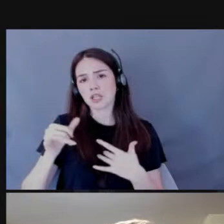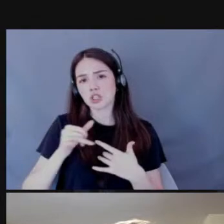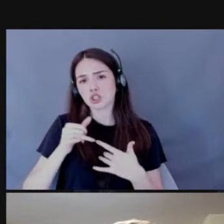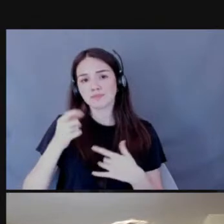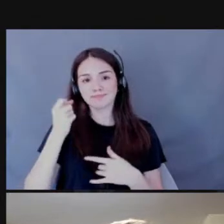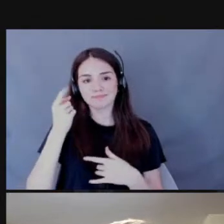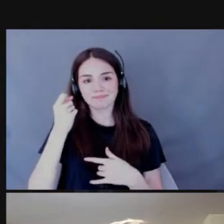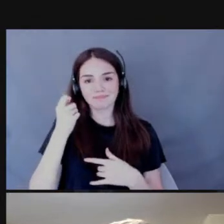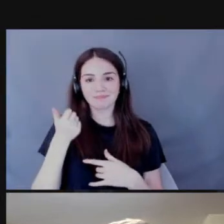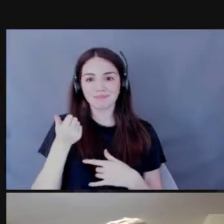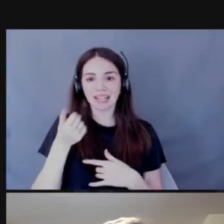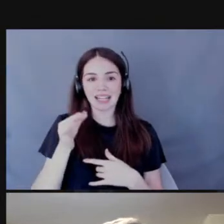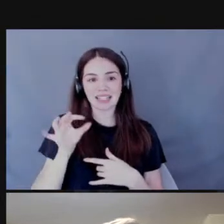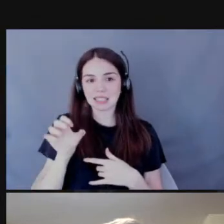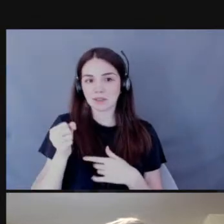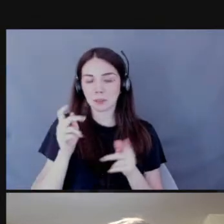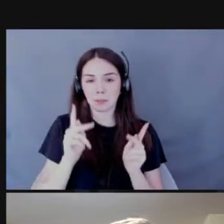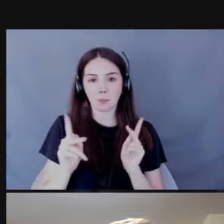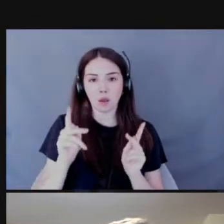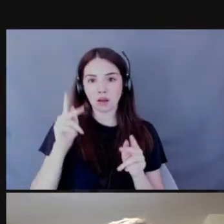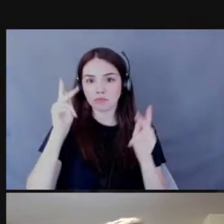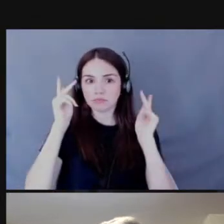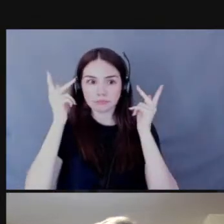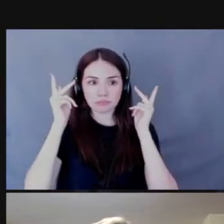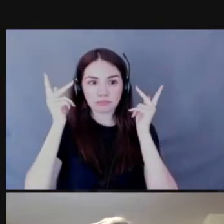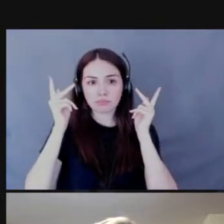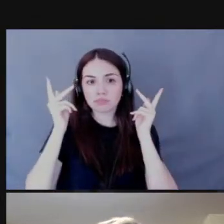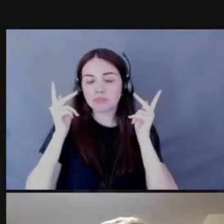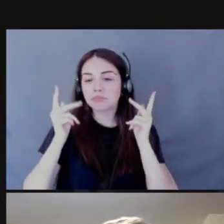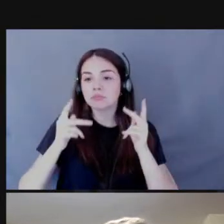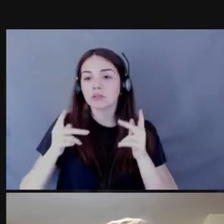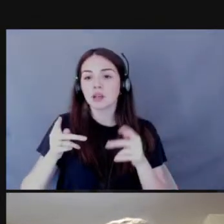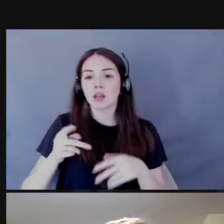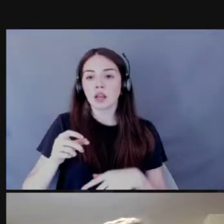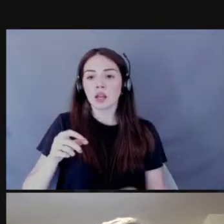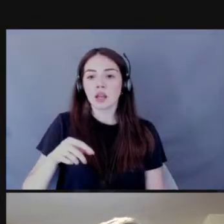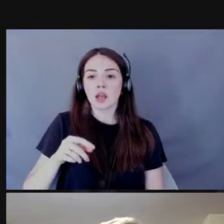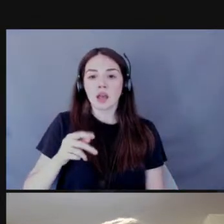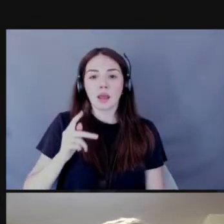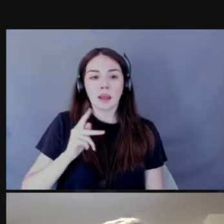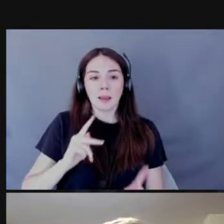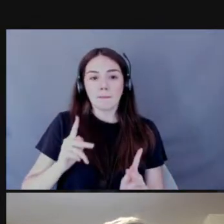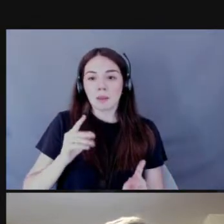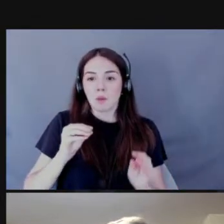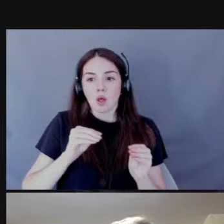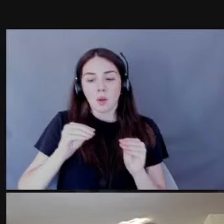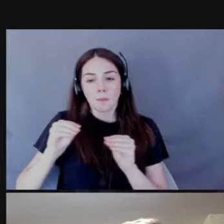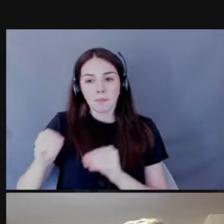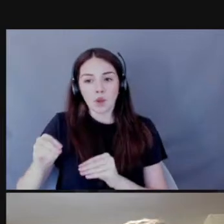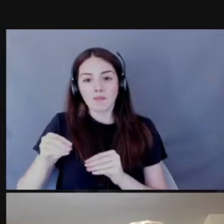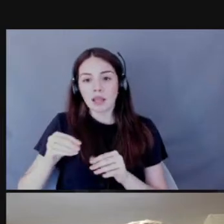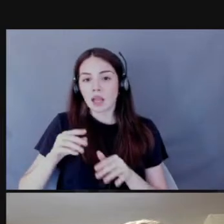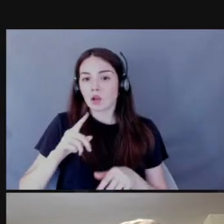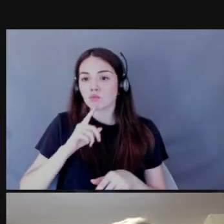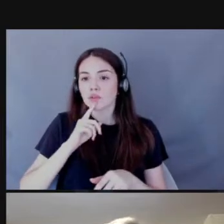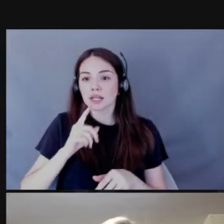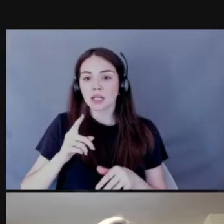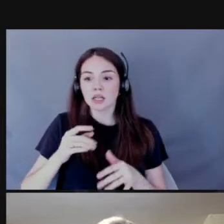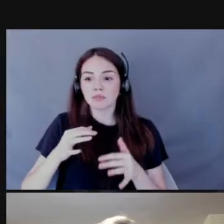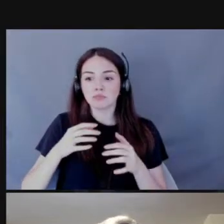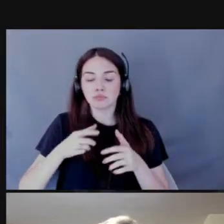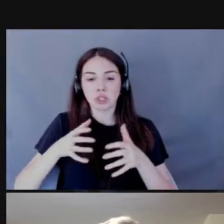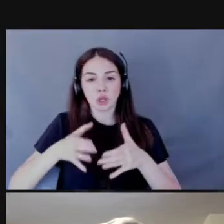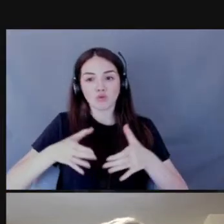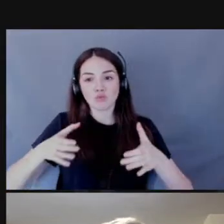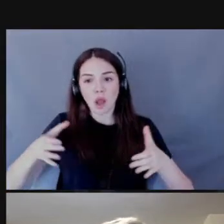70s. Suburbia is growing. It's growing into unusual places or places it hasn't been in previous years.